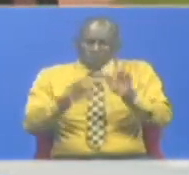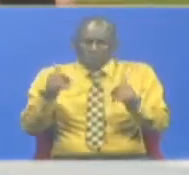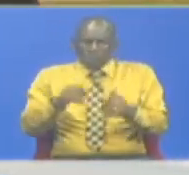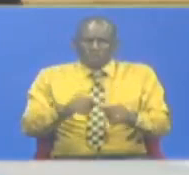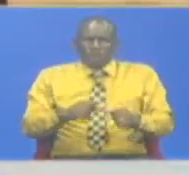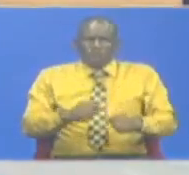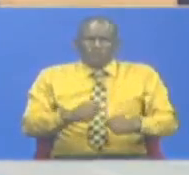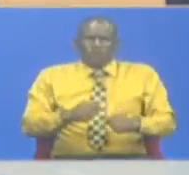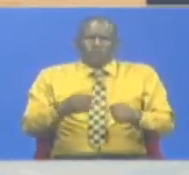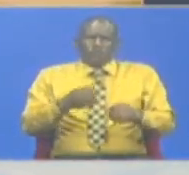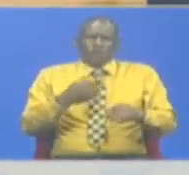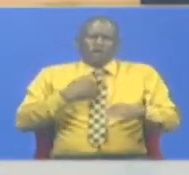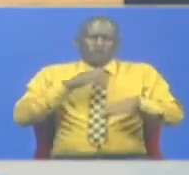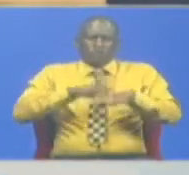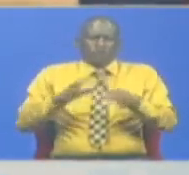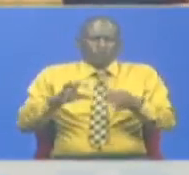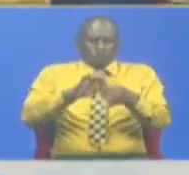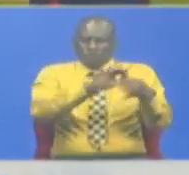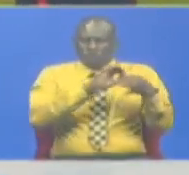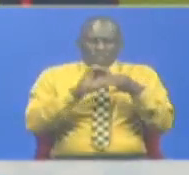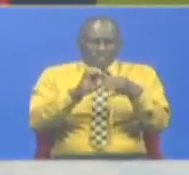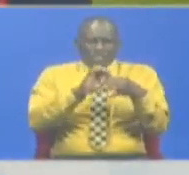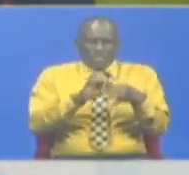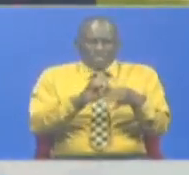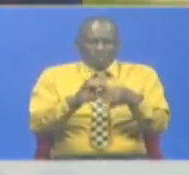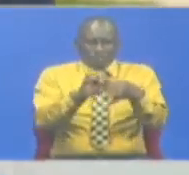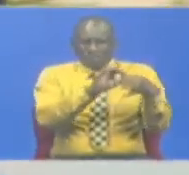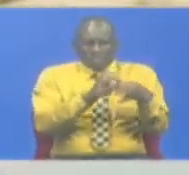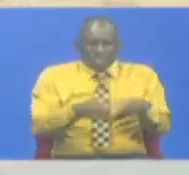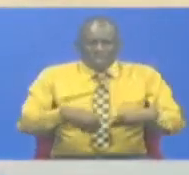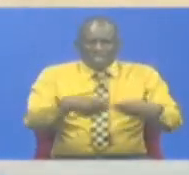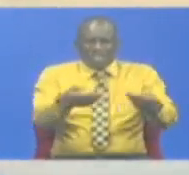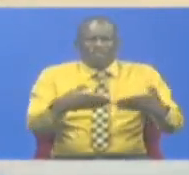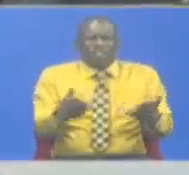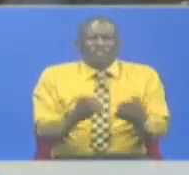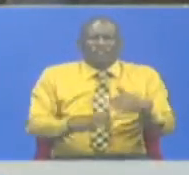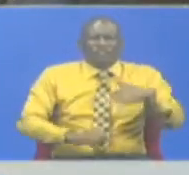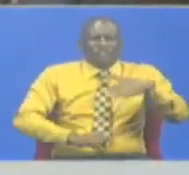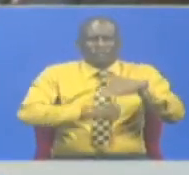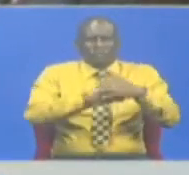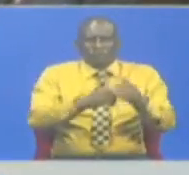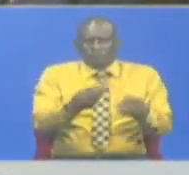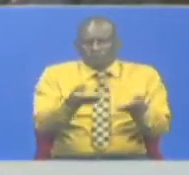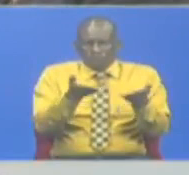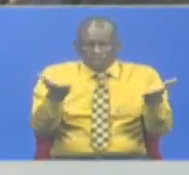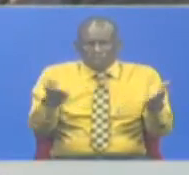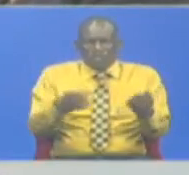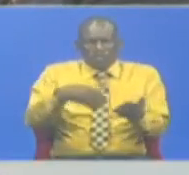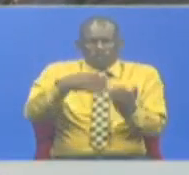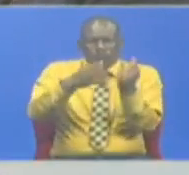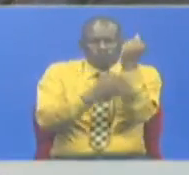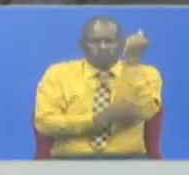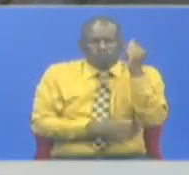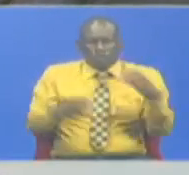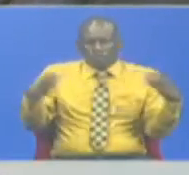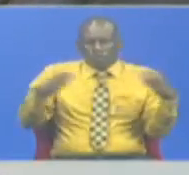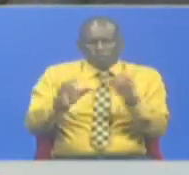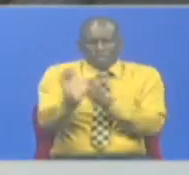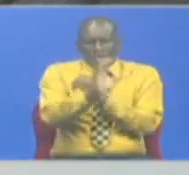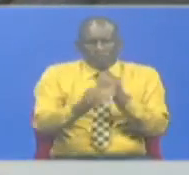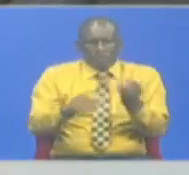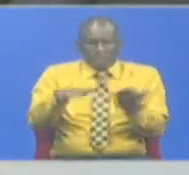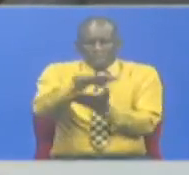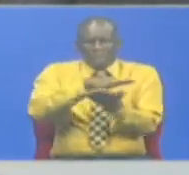a coordinated consolidation, demarcation and distribution of donations to vulnerable groups across the country, and that is based on already